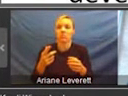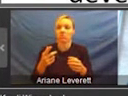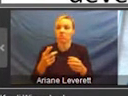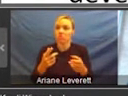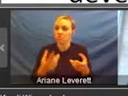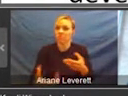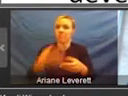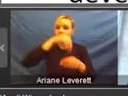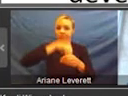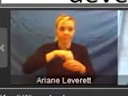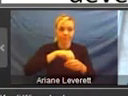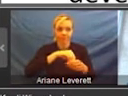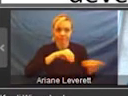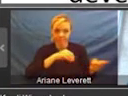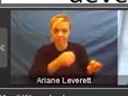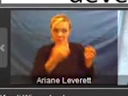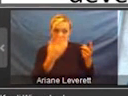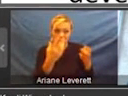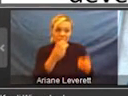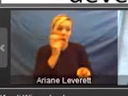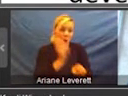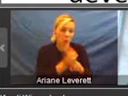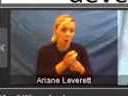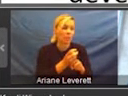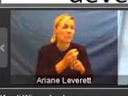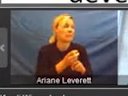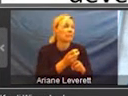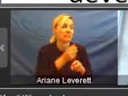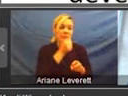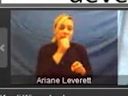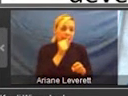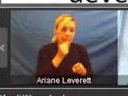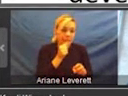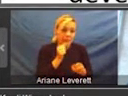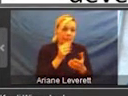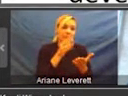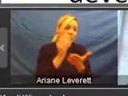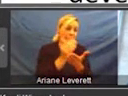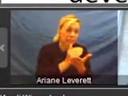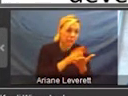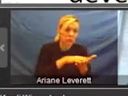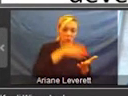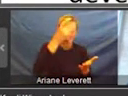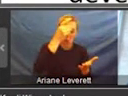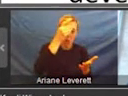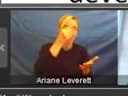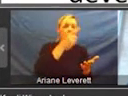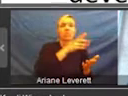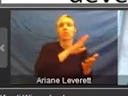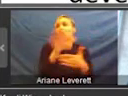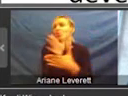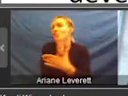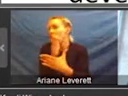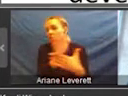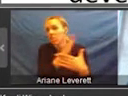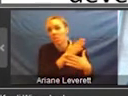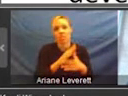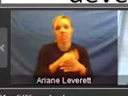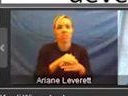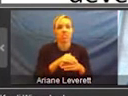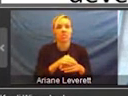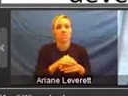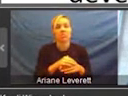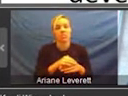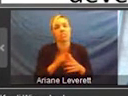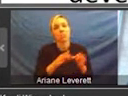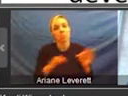mentioned. So it's a wide consortium, including very different stakeholders, which brings in very different perspectives